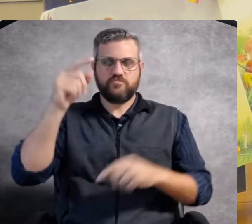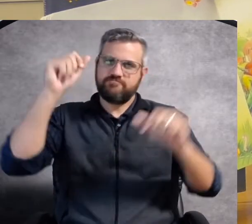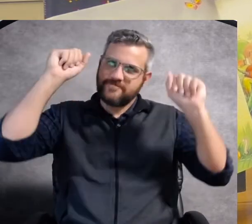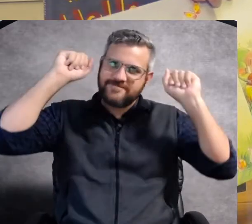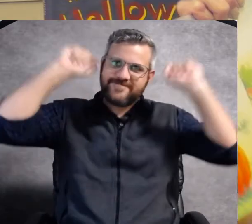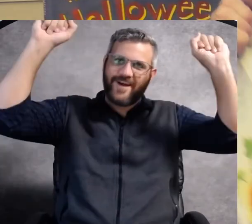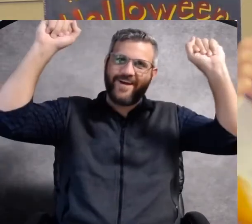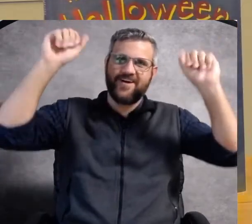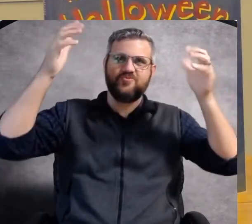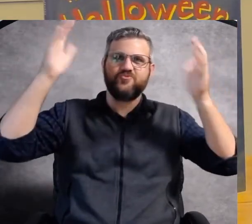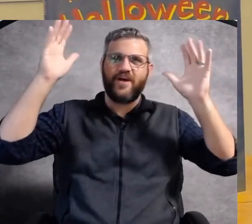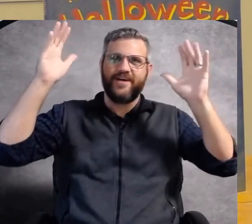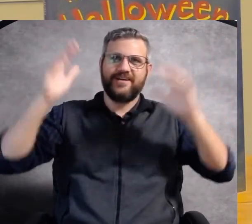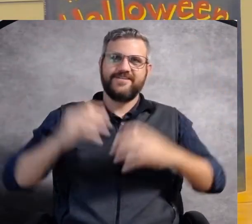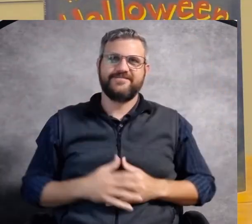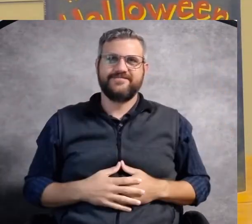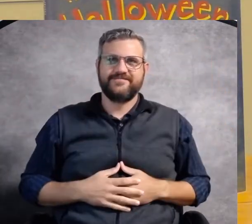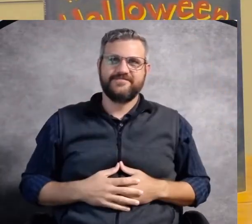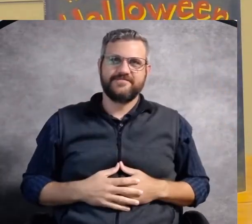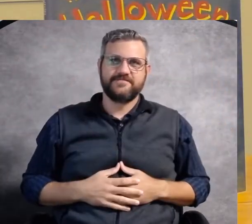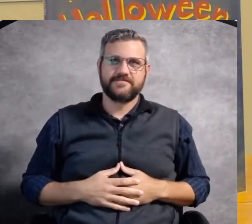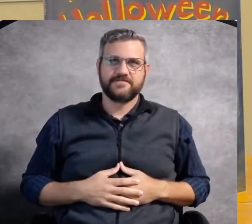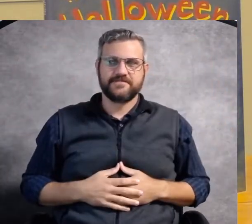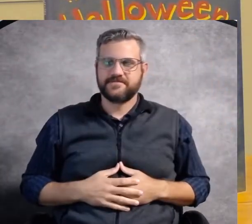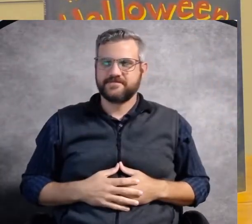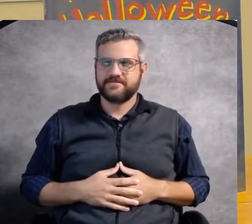you. Hooray.